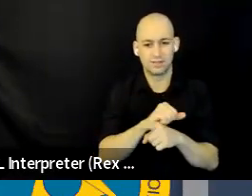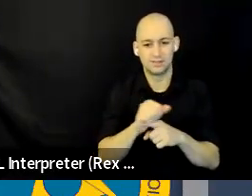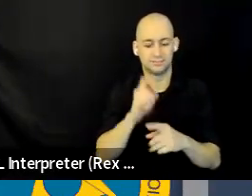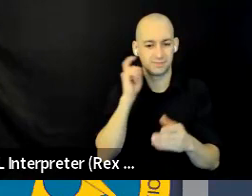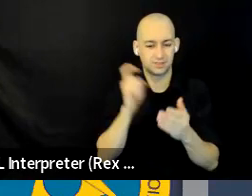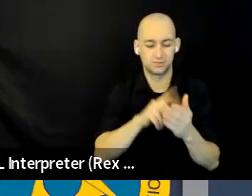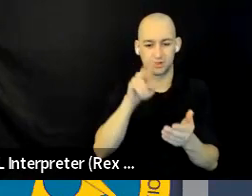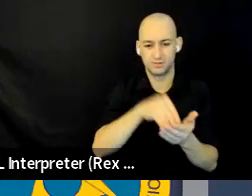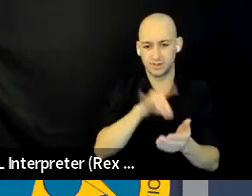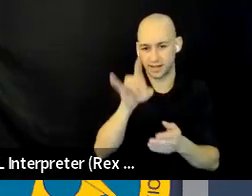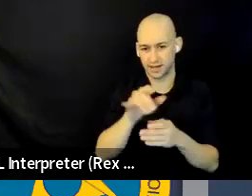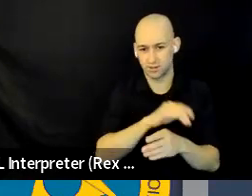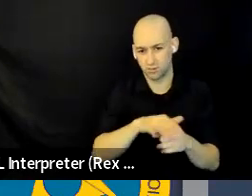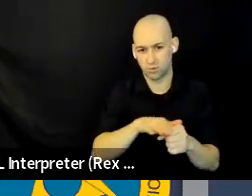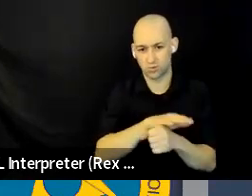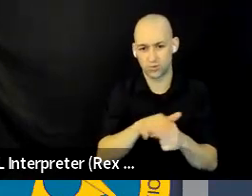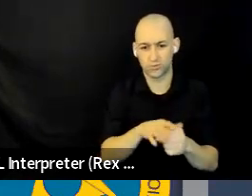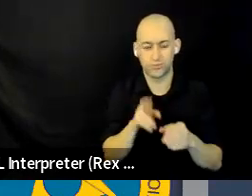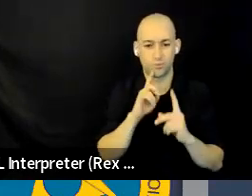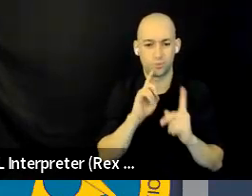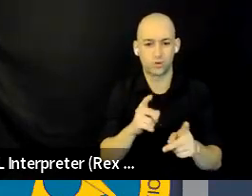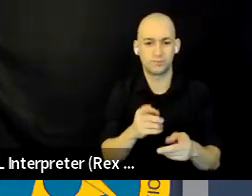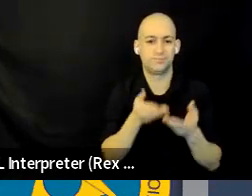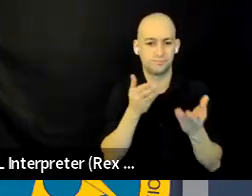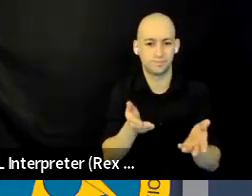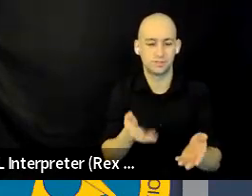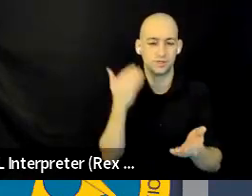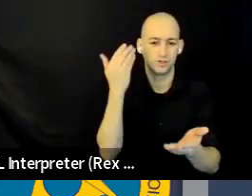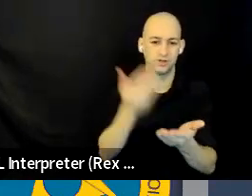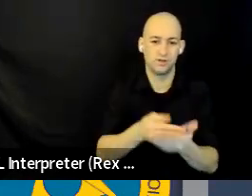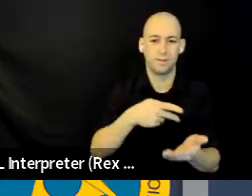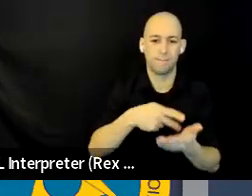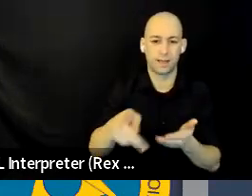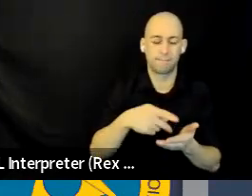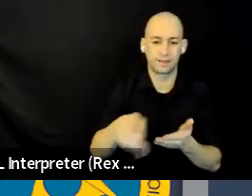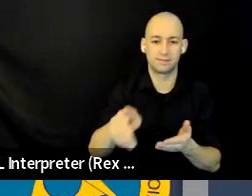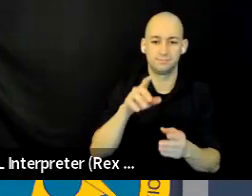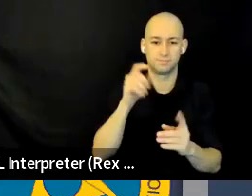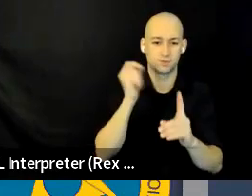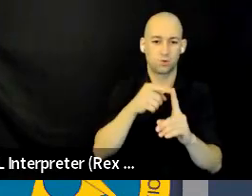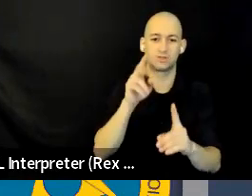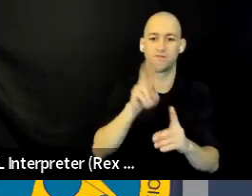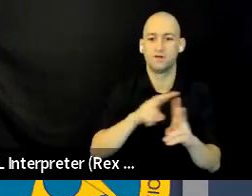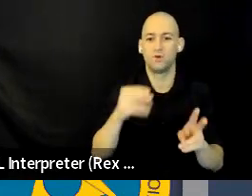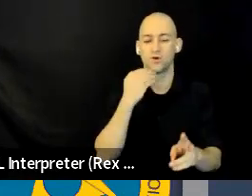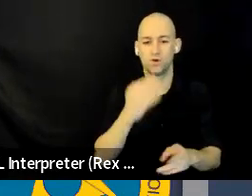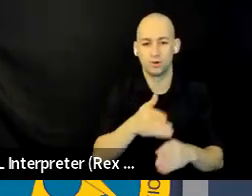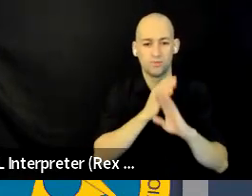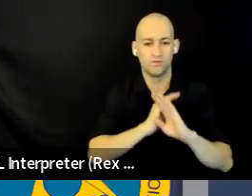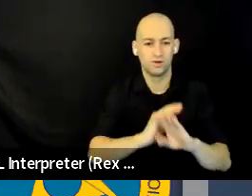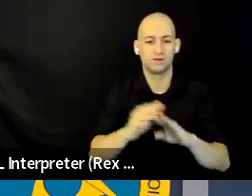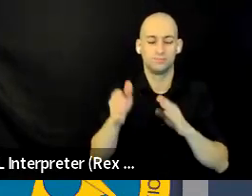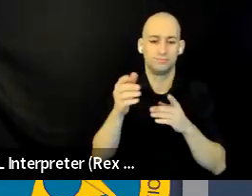2008 Local Streets and Roads Report, which recommends achieving pavement condition scores of very good to protect drivers and prevent